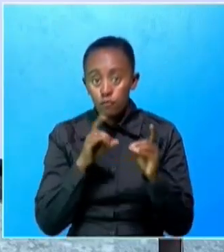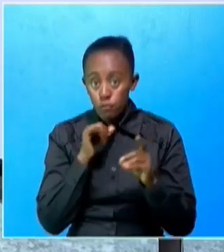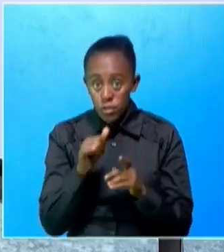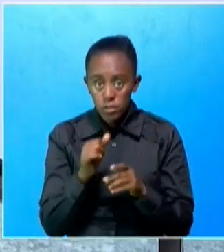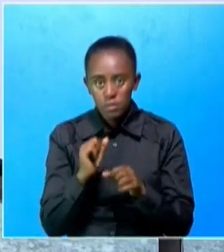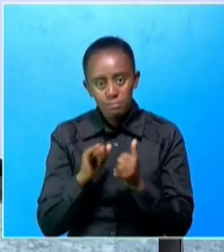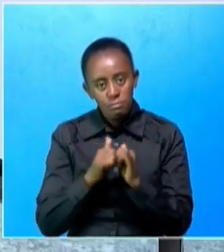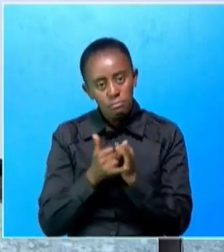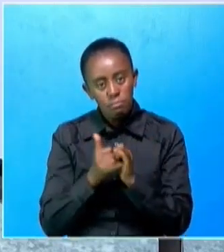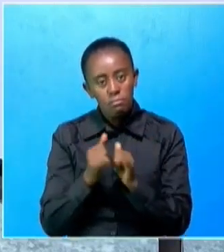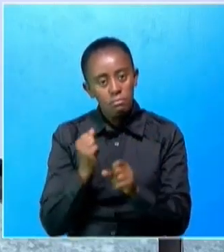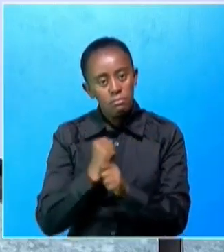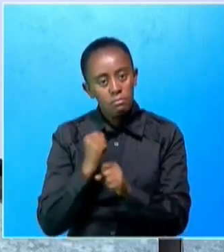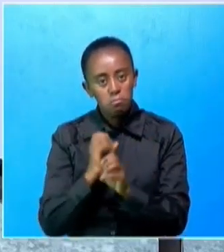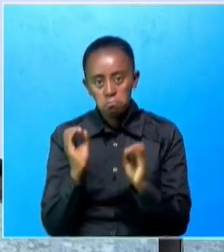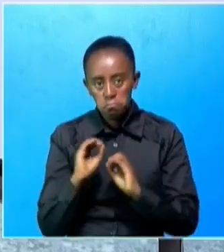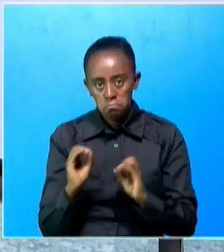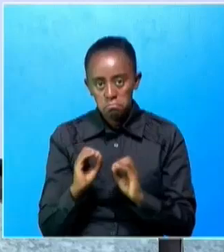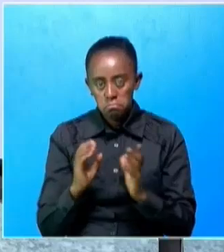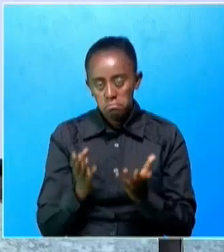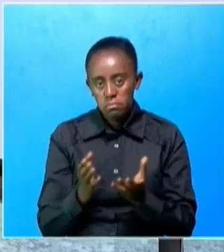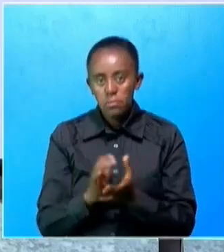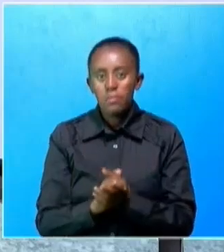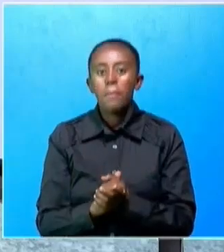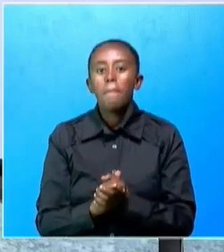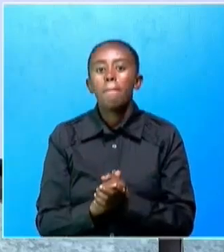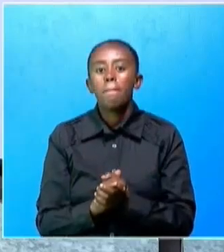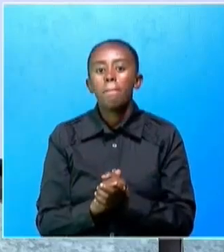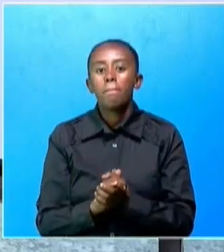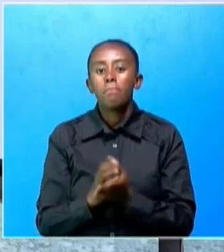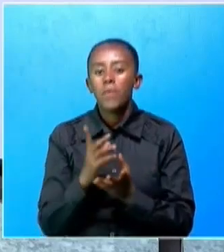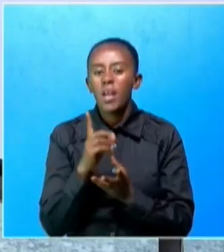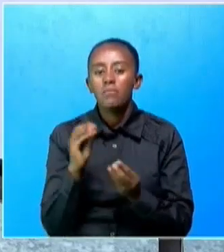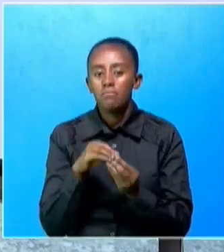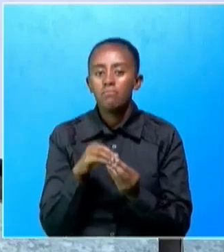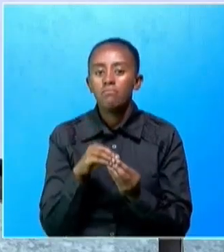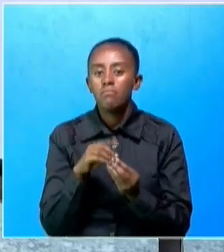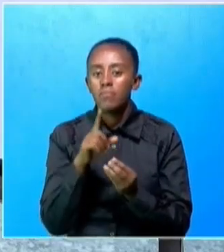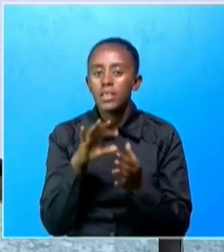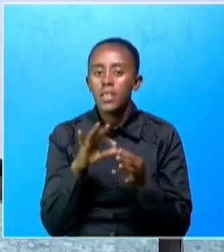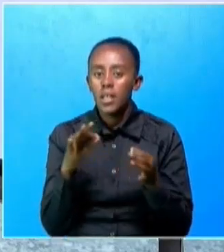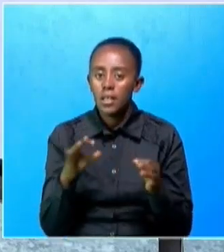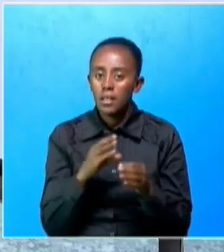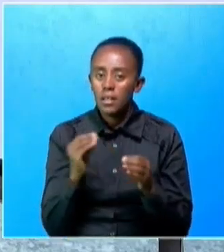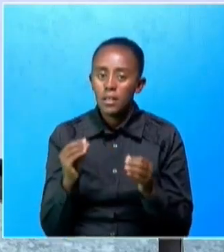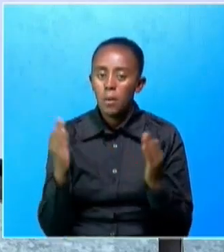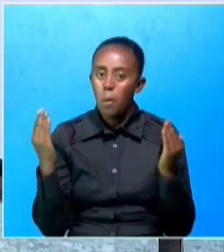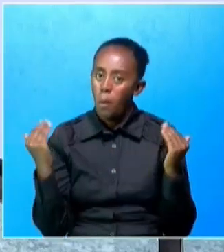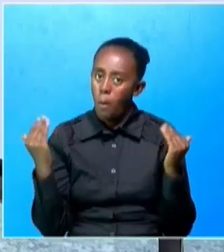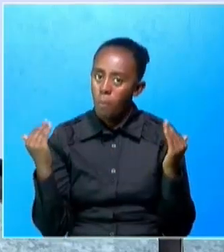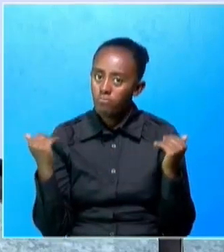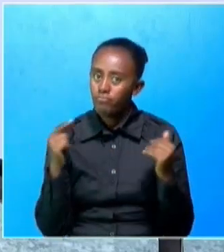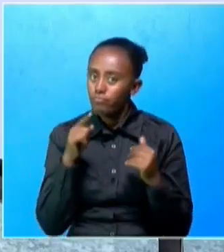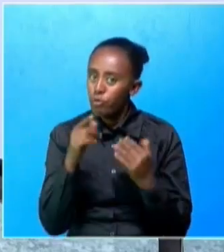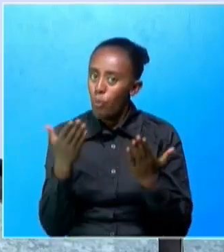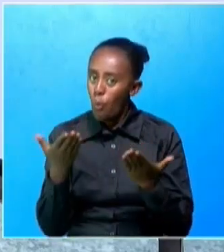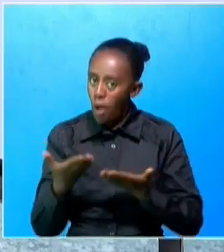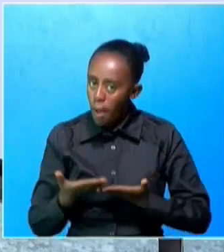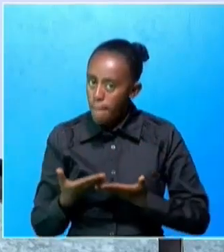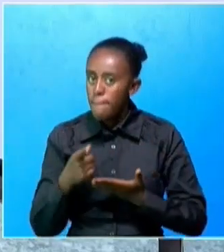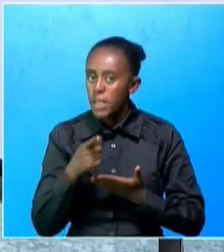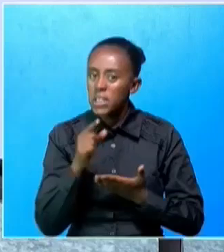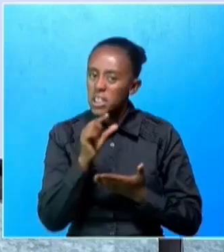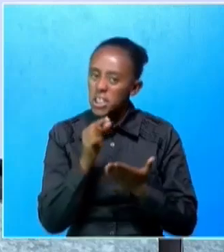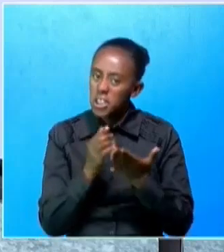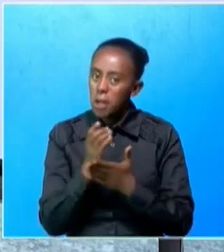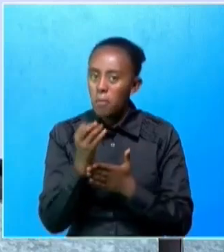exercise. That's it. So let's go and add one more sentence, and then I hope that you are welcome and take some